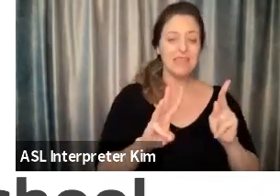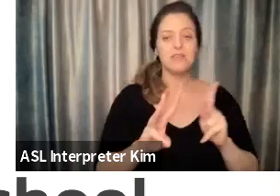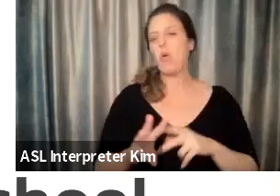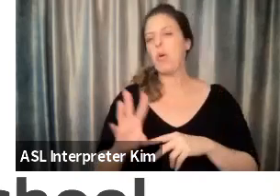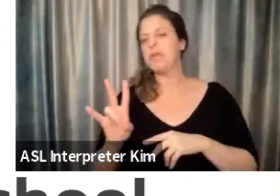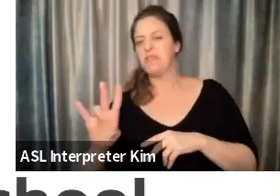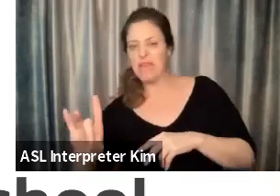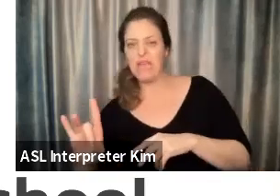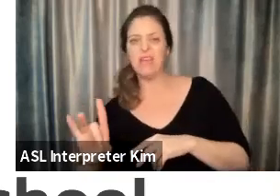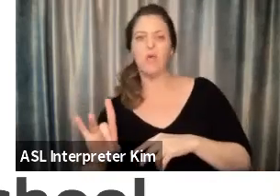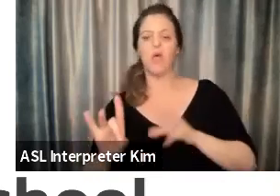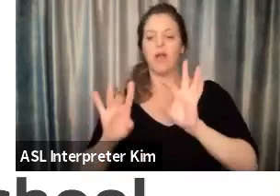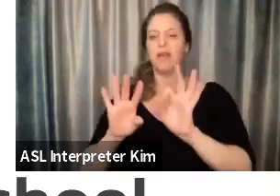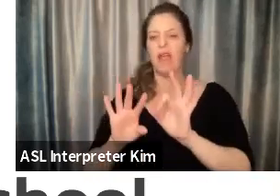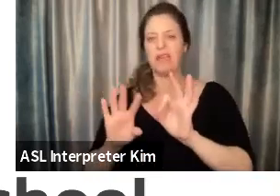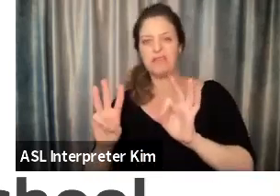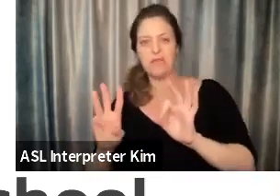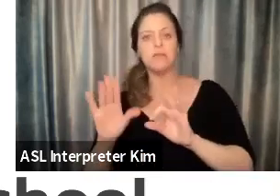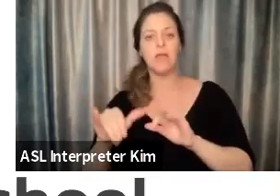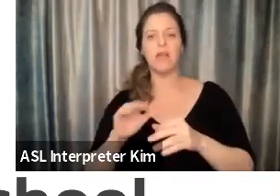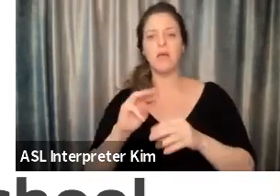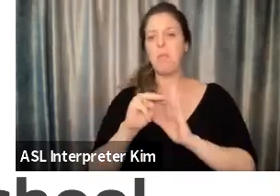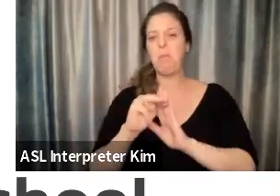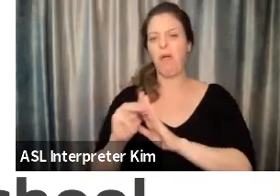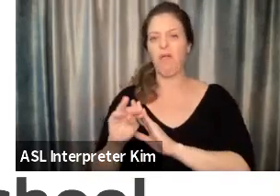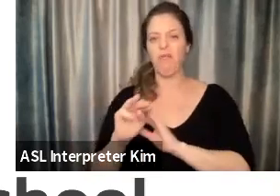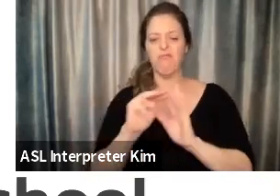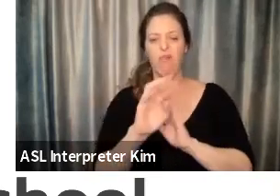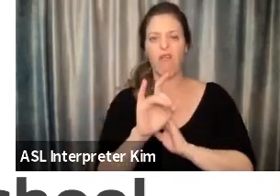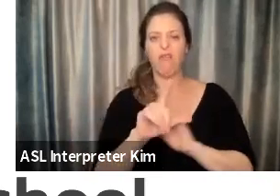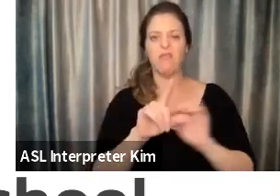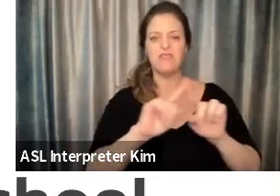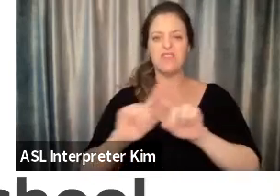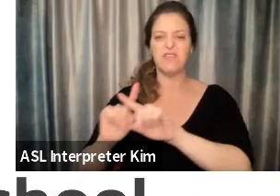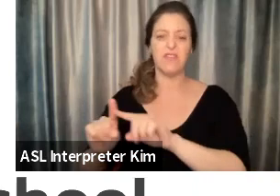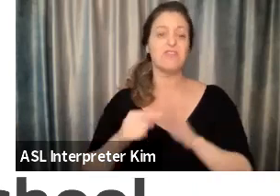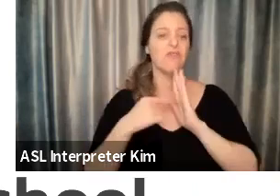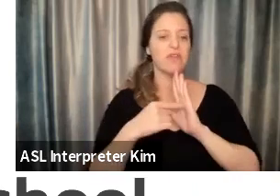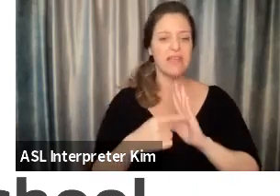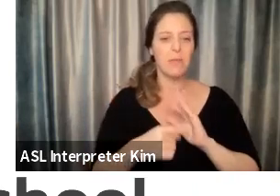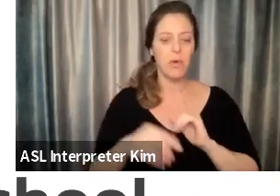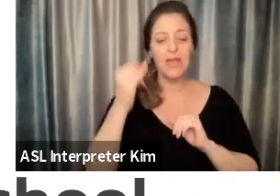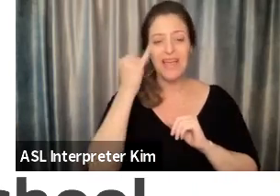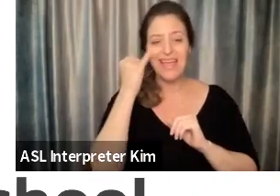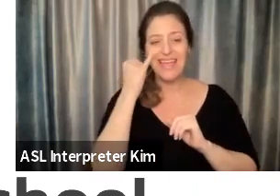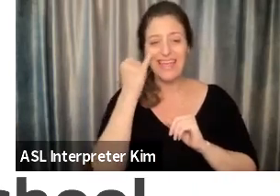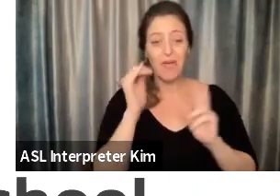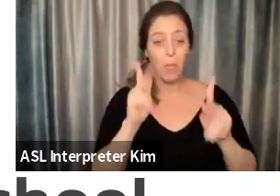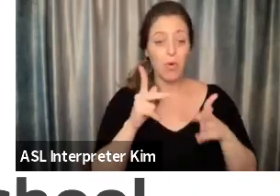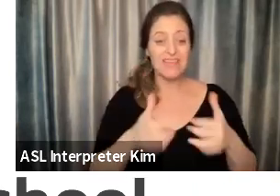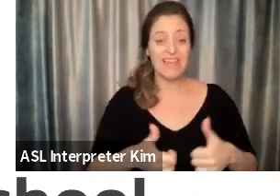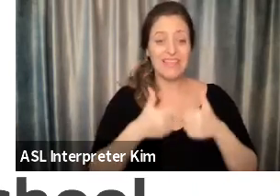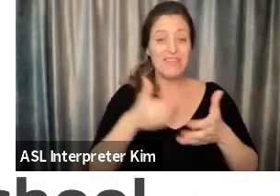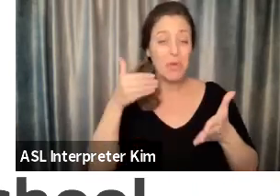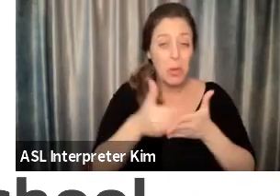So just make sure to find out what your school is. For example, in this example, somebody that technically would live close to